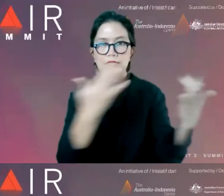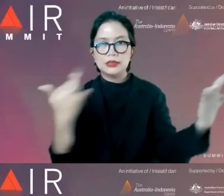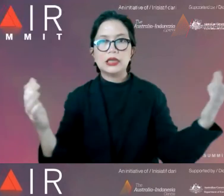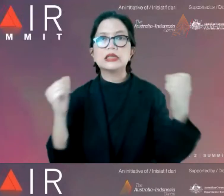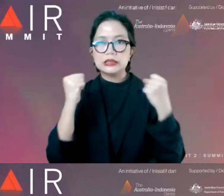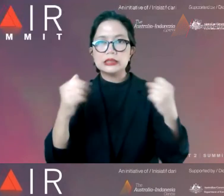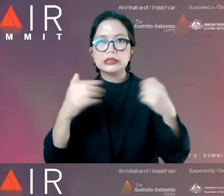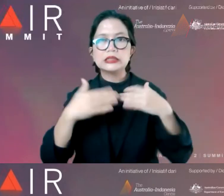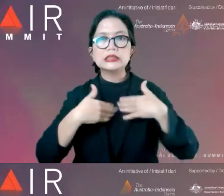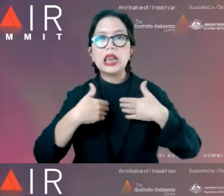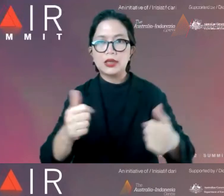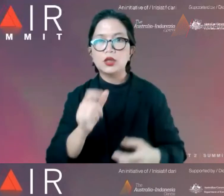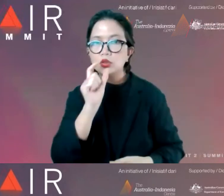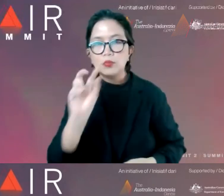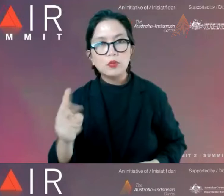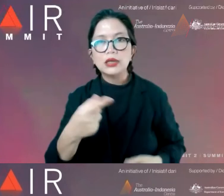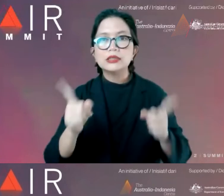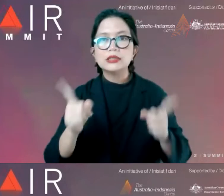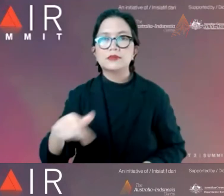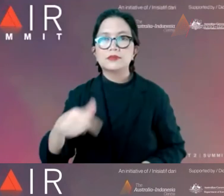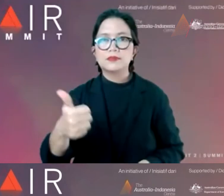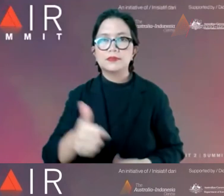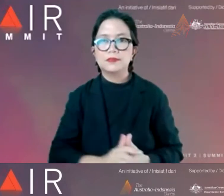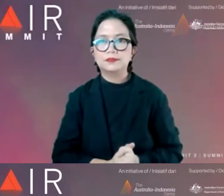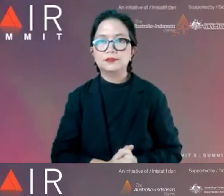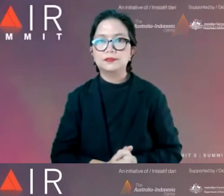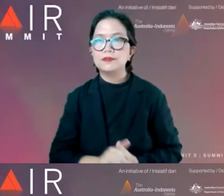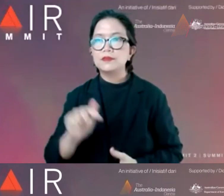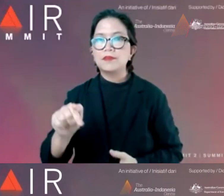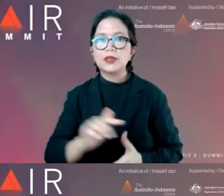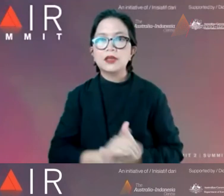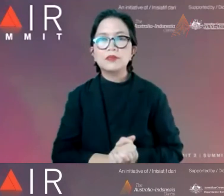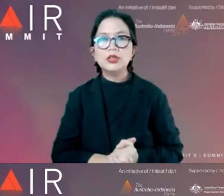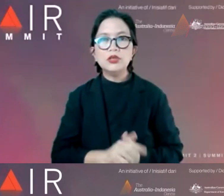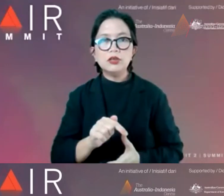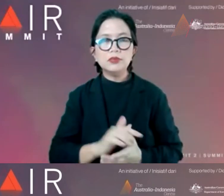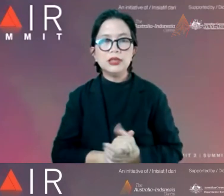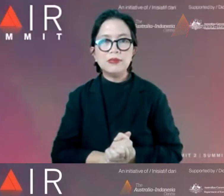Yes, Simon, you go first because there is no background. You can go first.